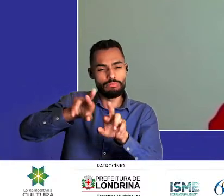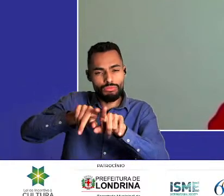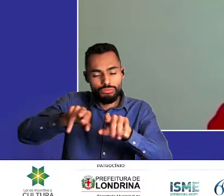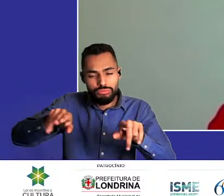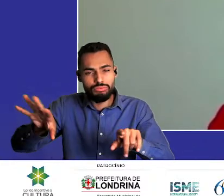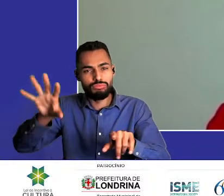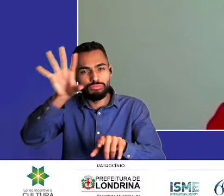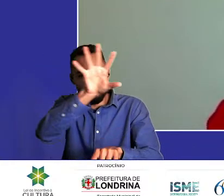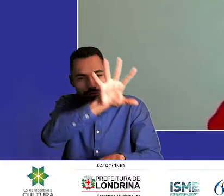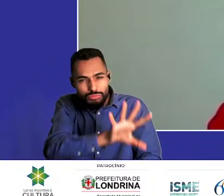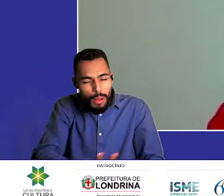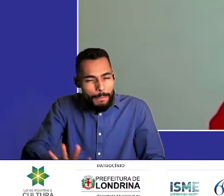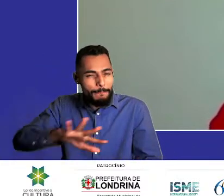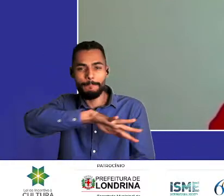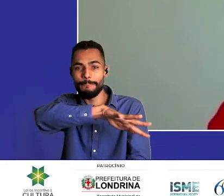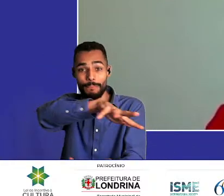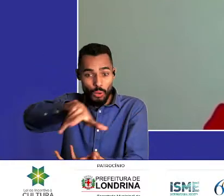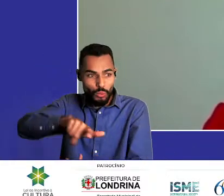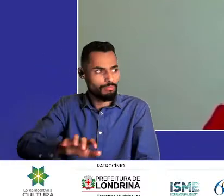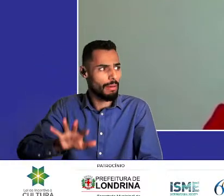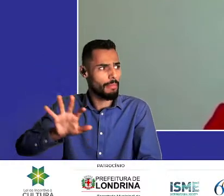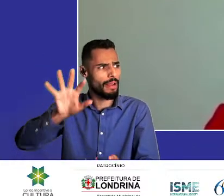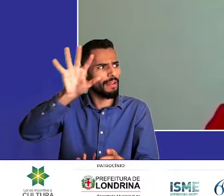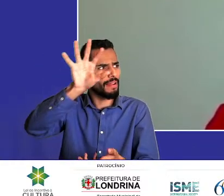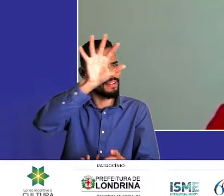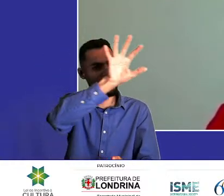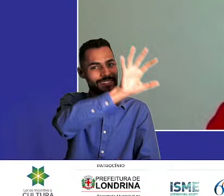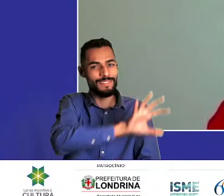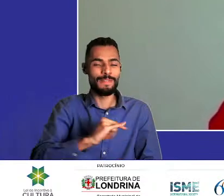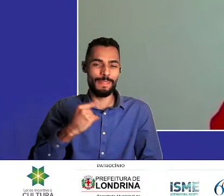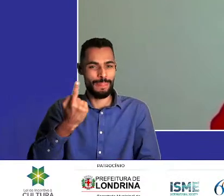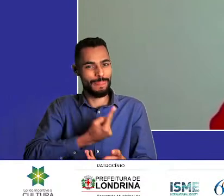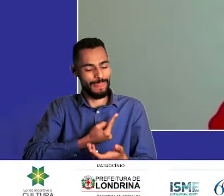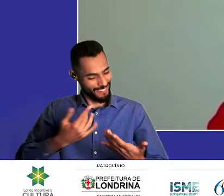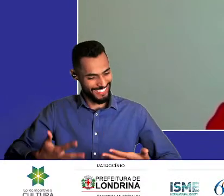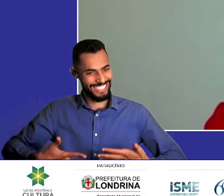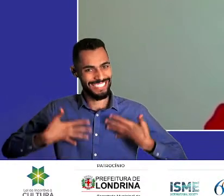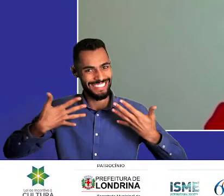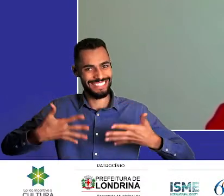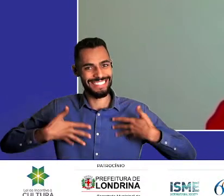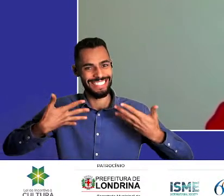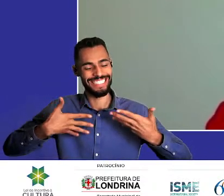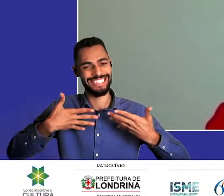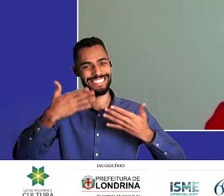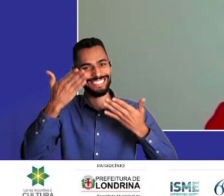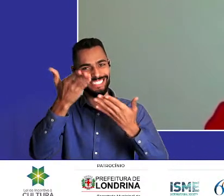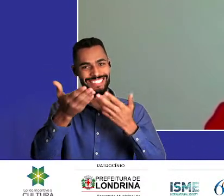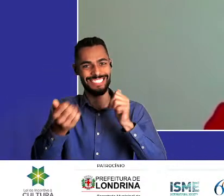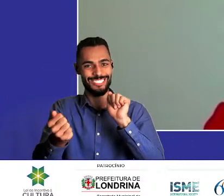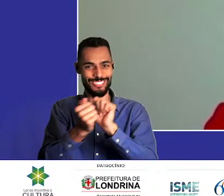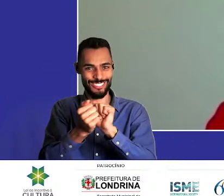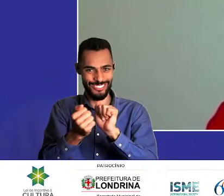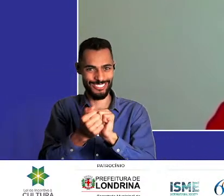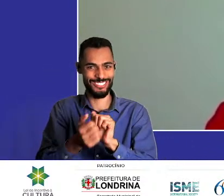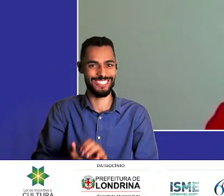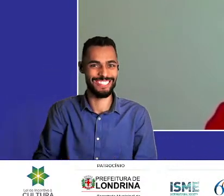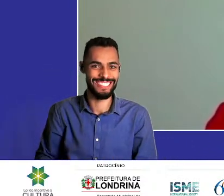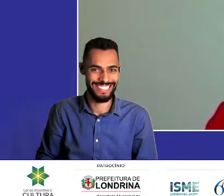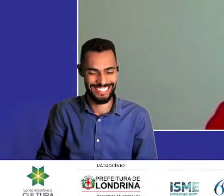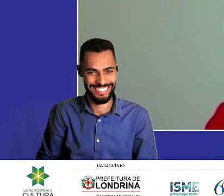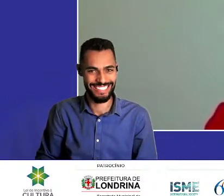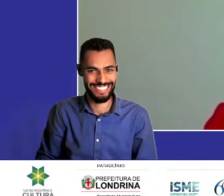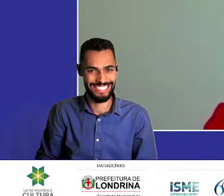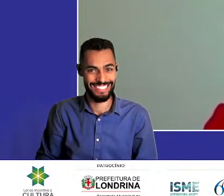your presence here with us. Our vision recognizes the importance